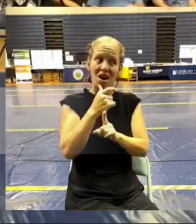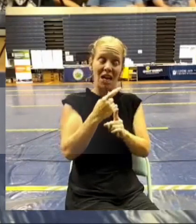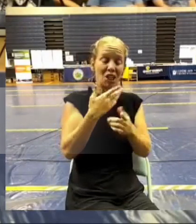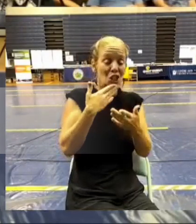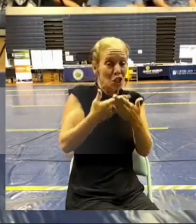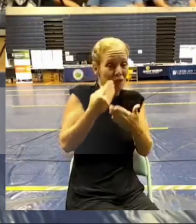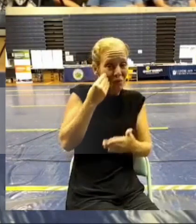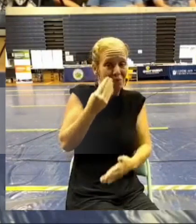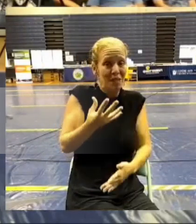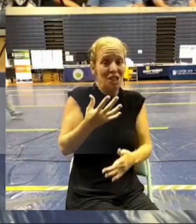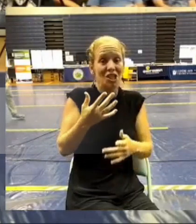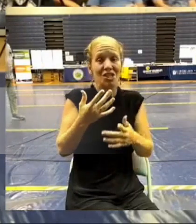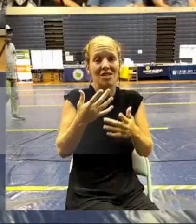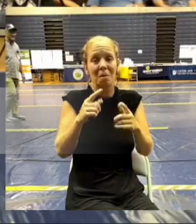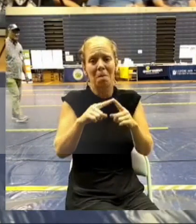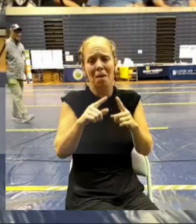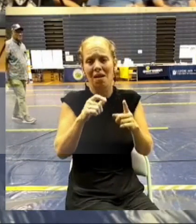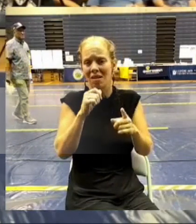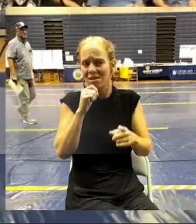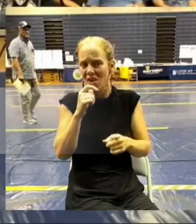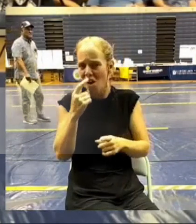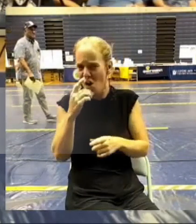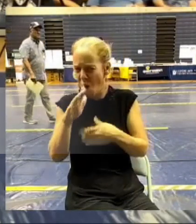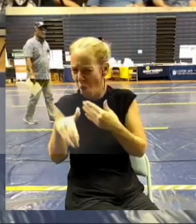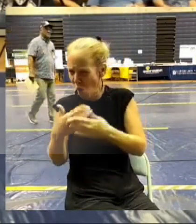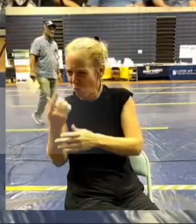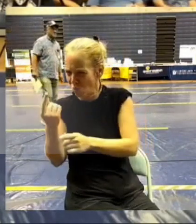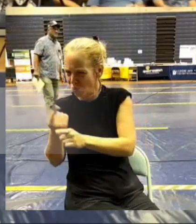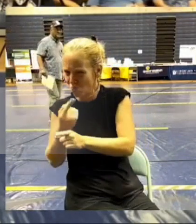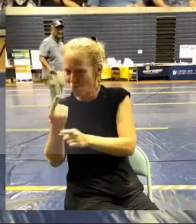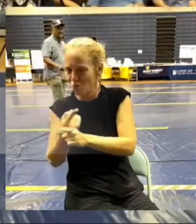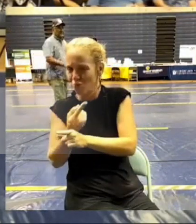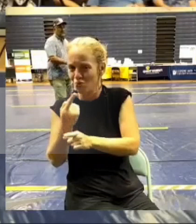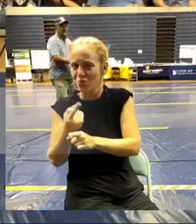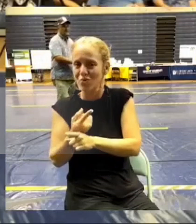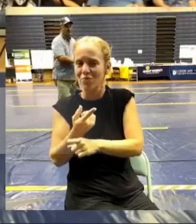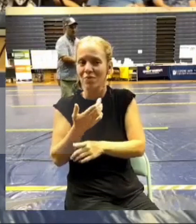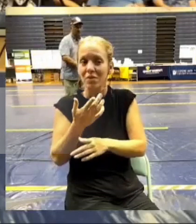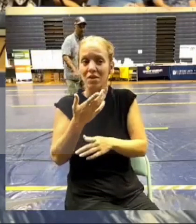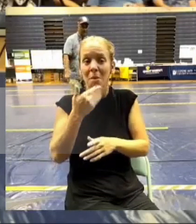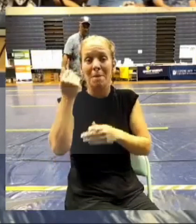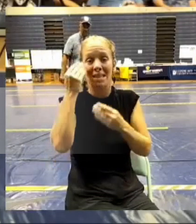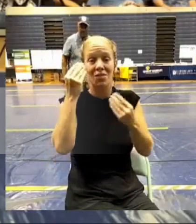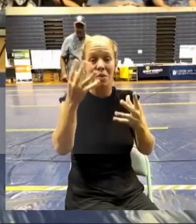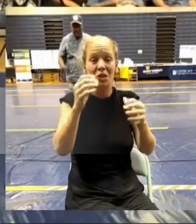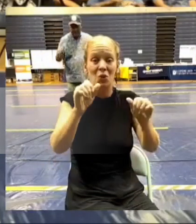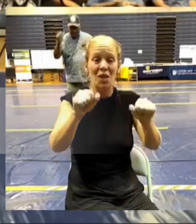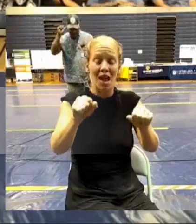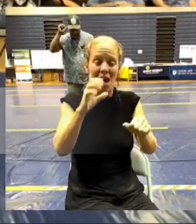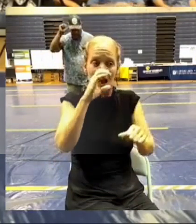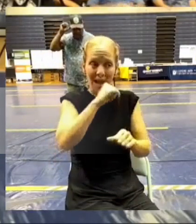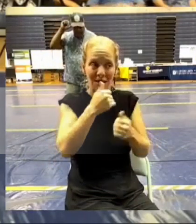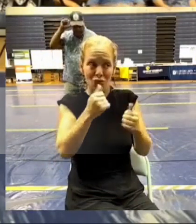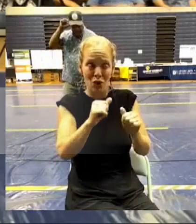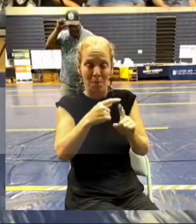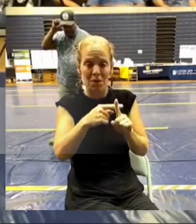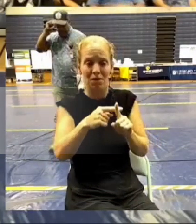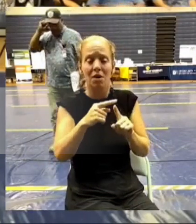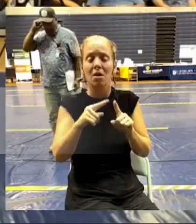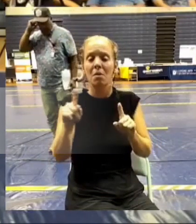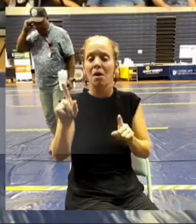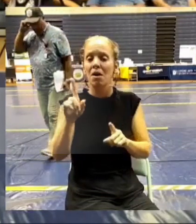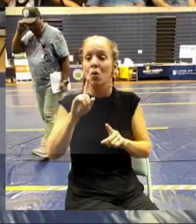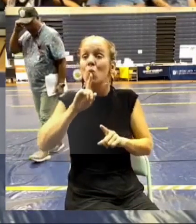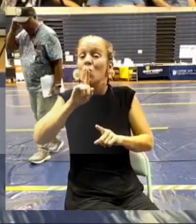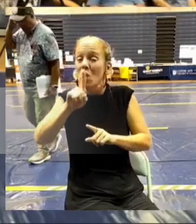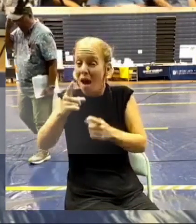it's good information. I get that you guys, the information is at the best you guys can, I guess, but what is really happening, this